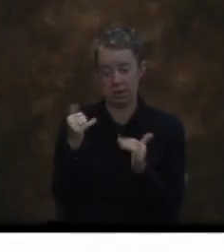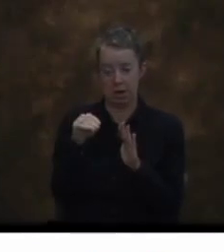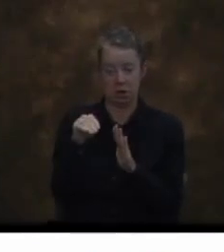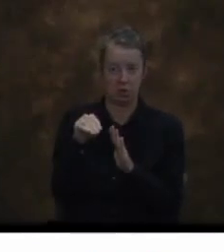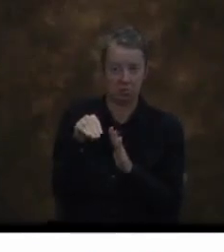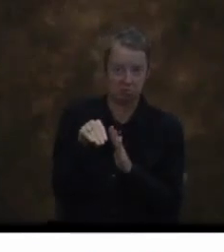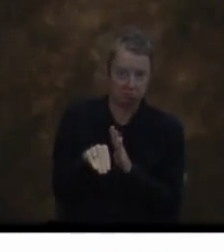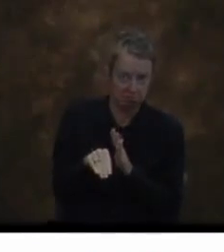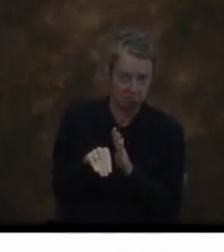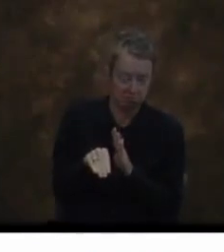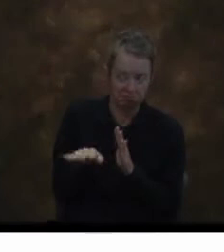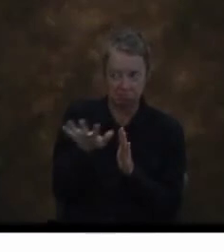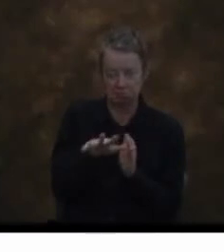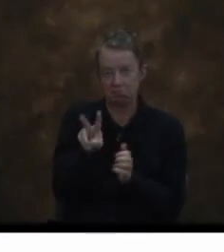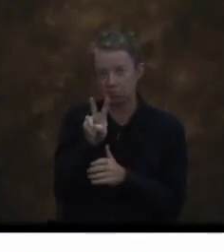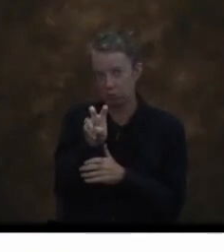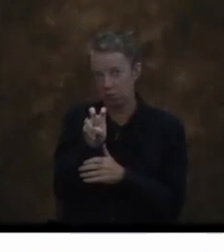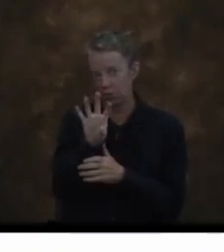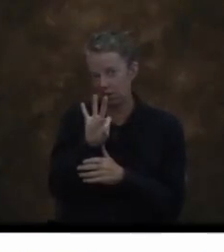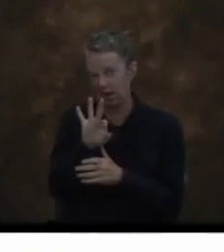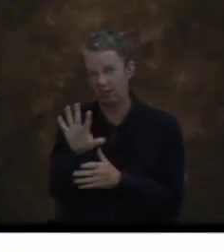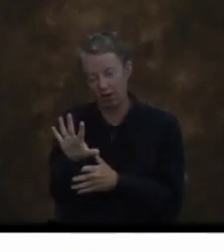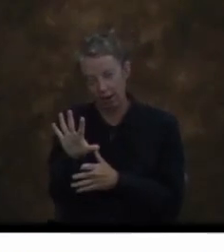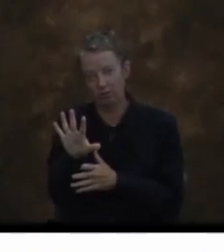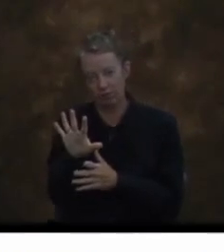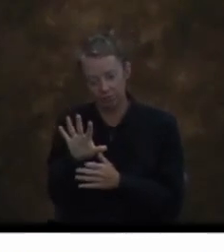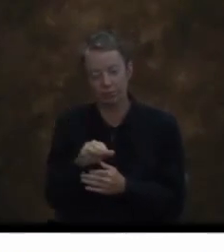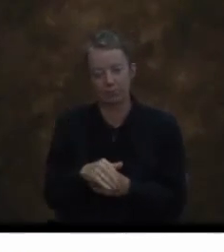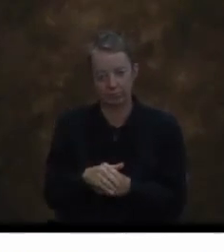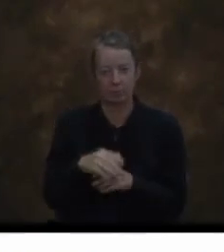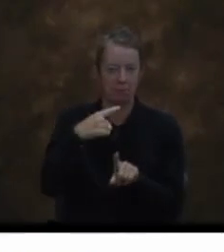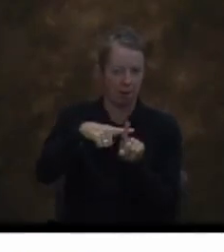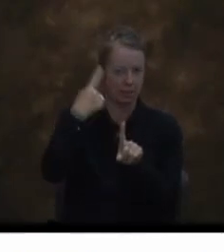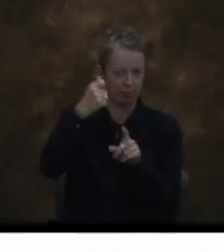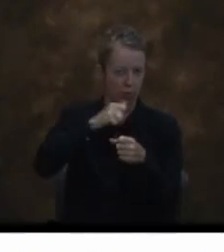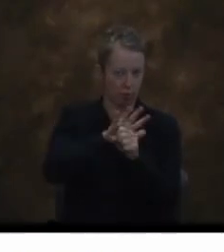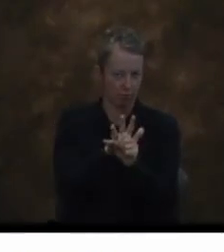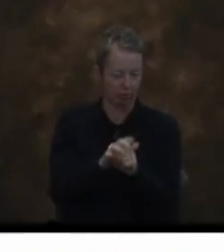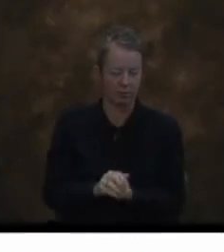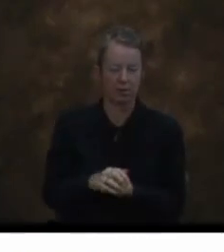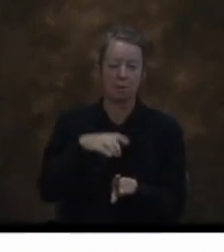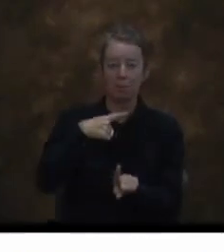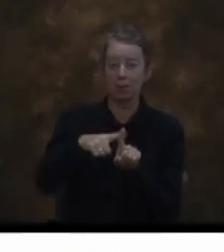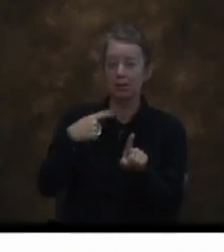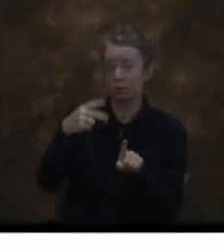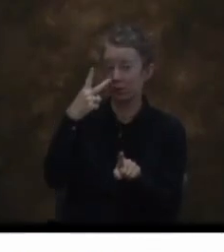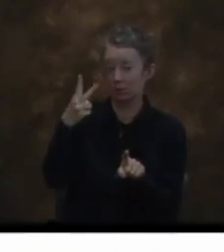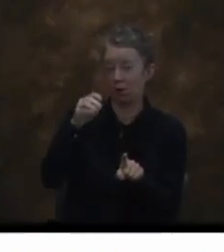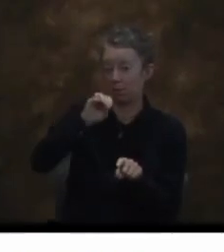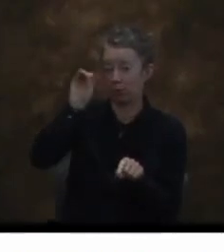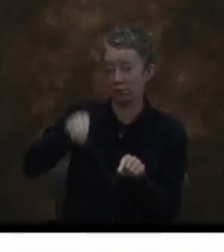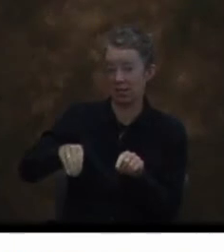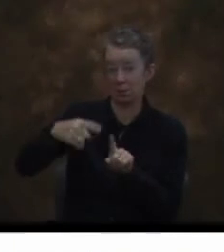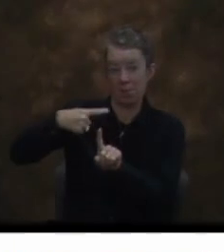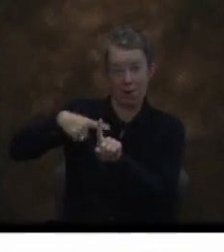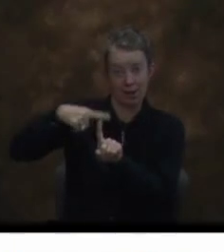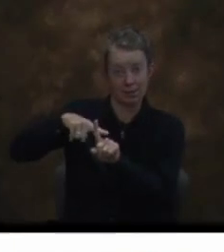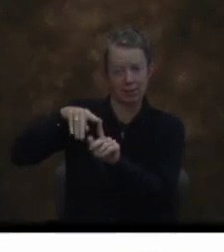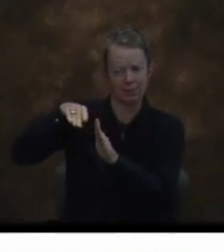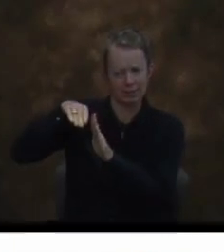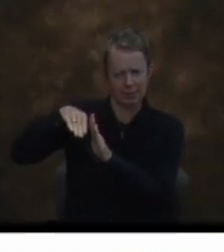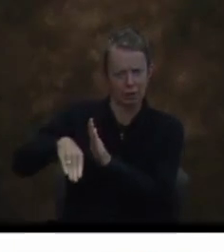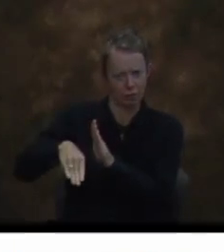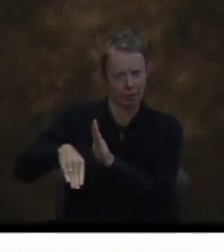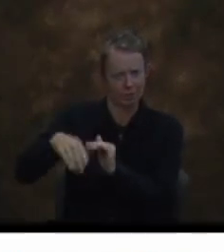seeing about 295. We did also see the percent positivity decrease for the